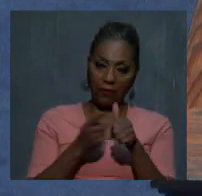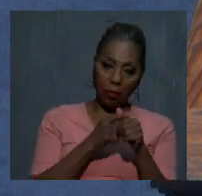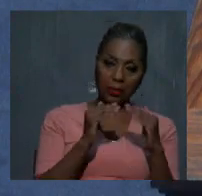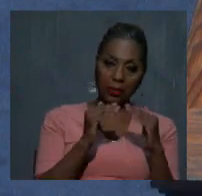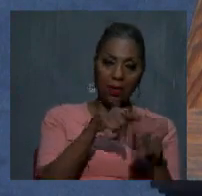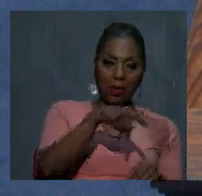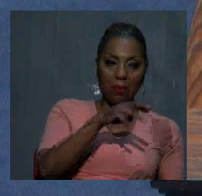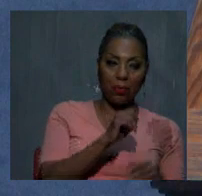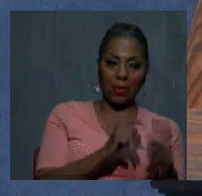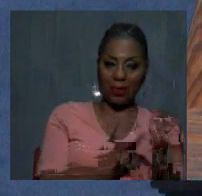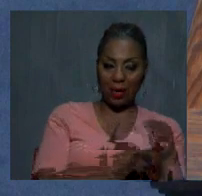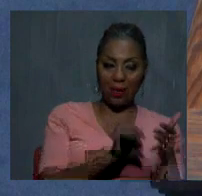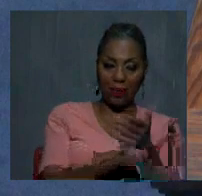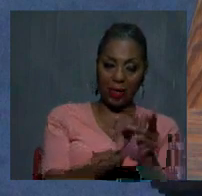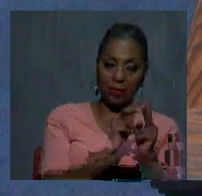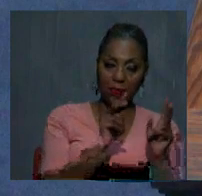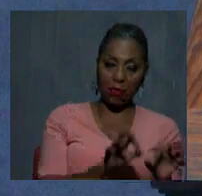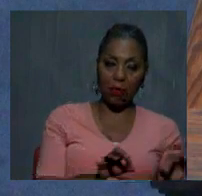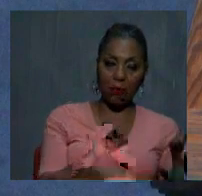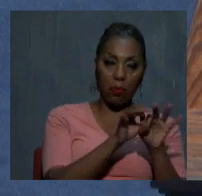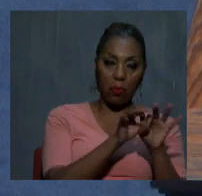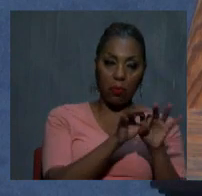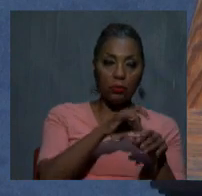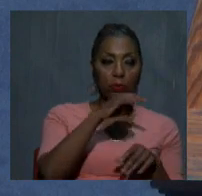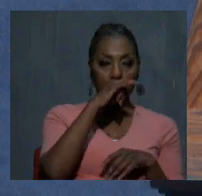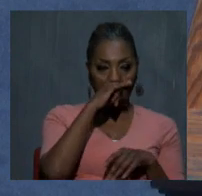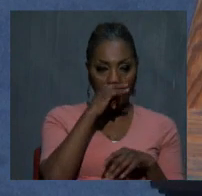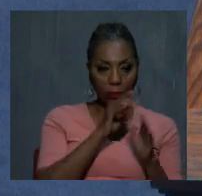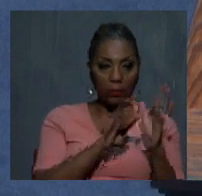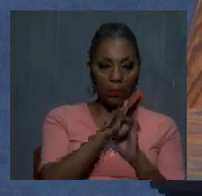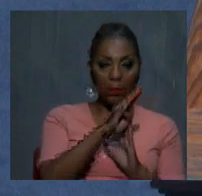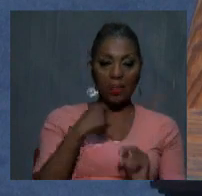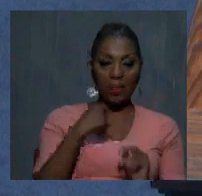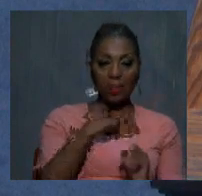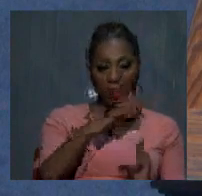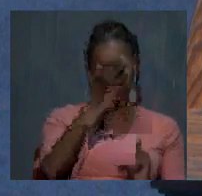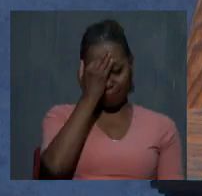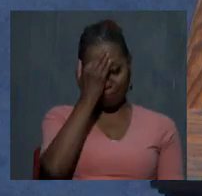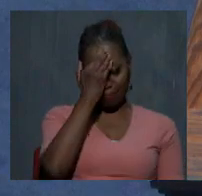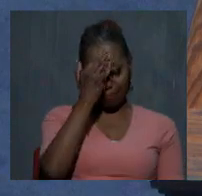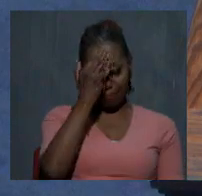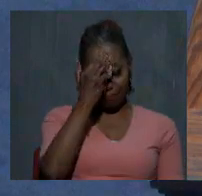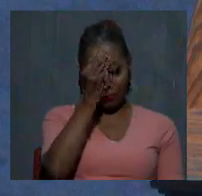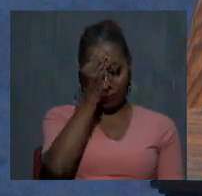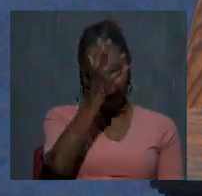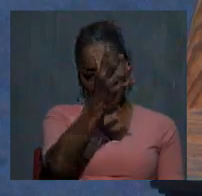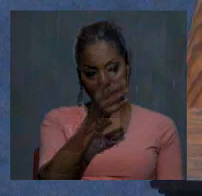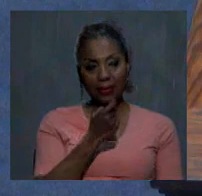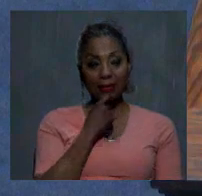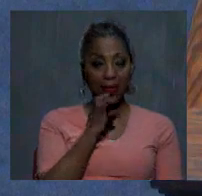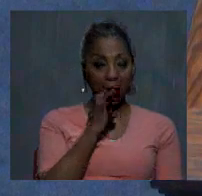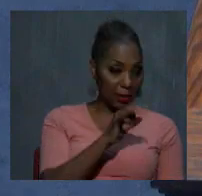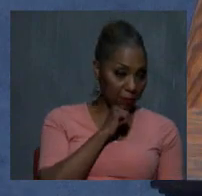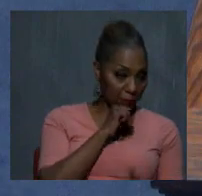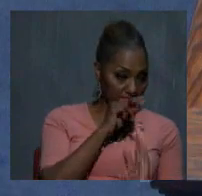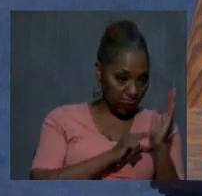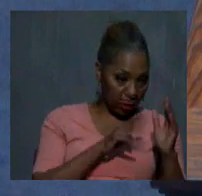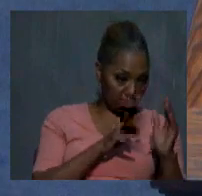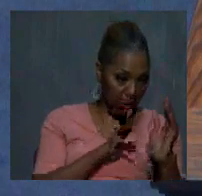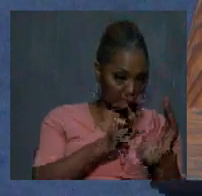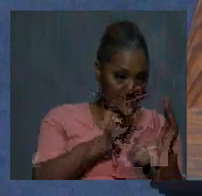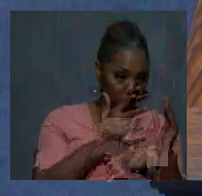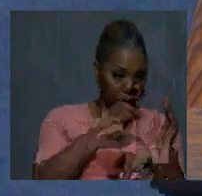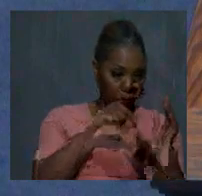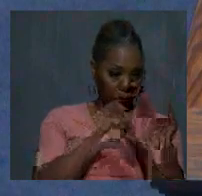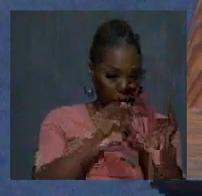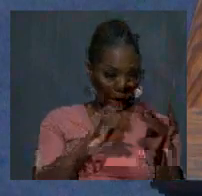which is very important. And I figure with staff that if you're